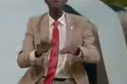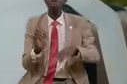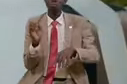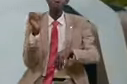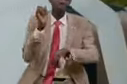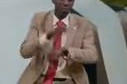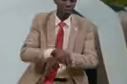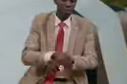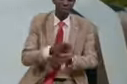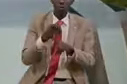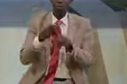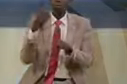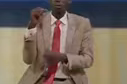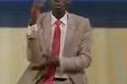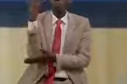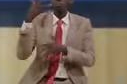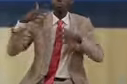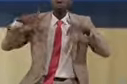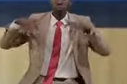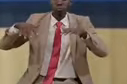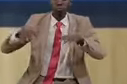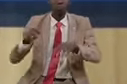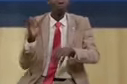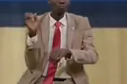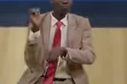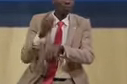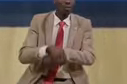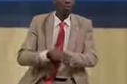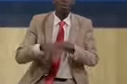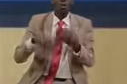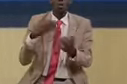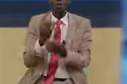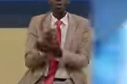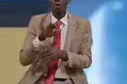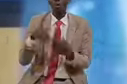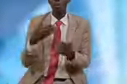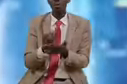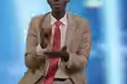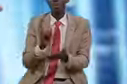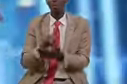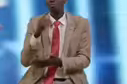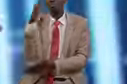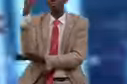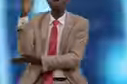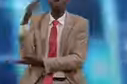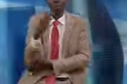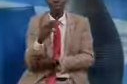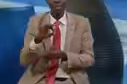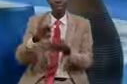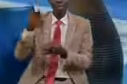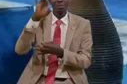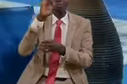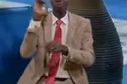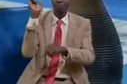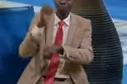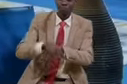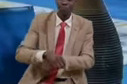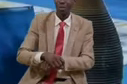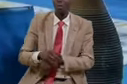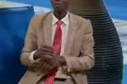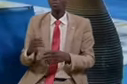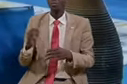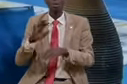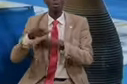the forest. Them, all those bush spirits. Them from the jungle.